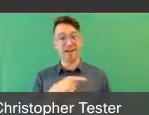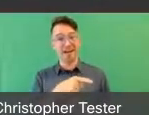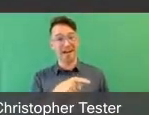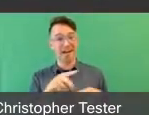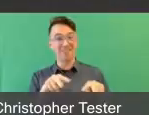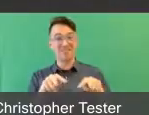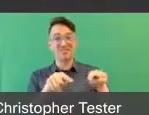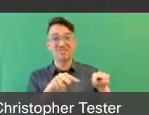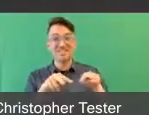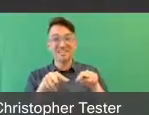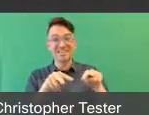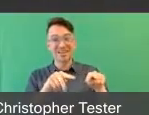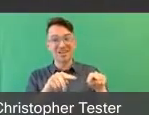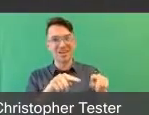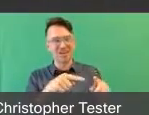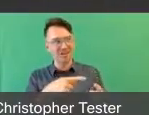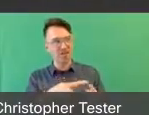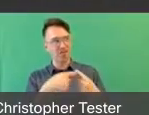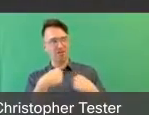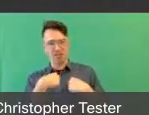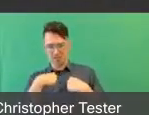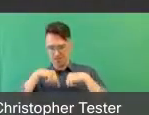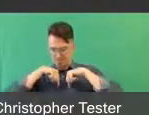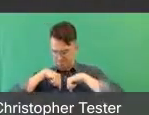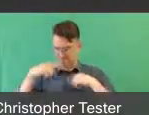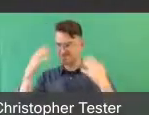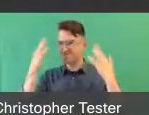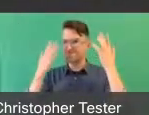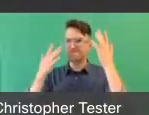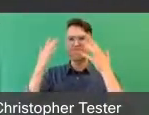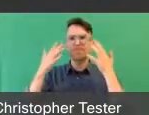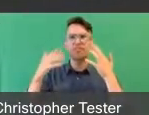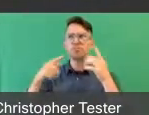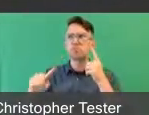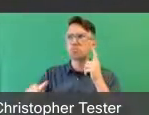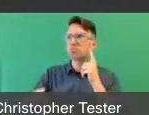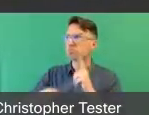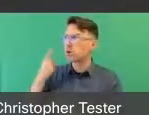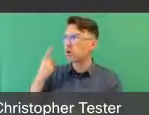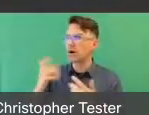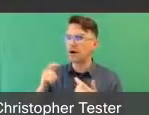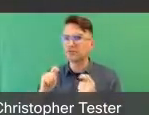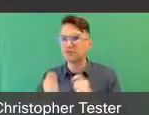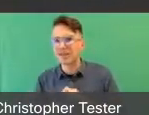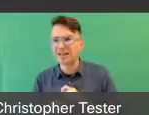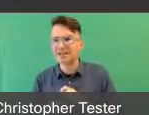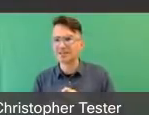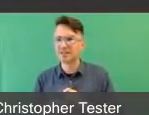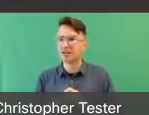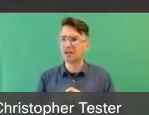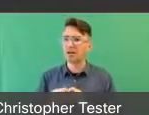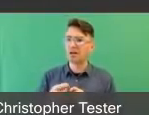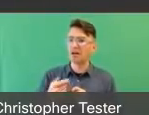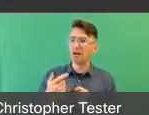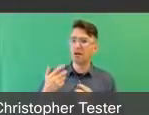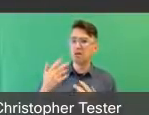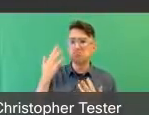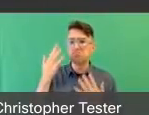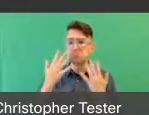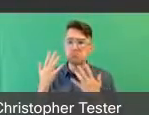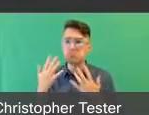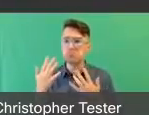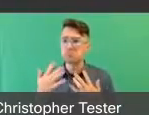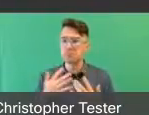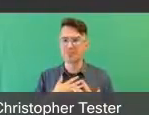or meaningful. And what matters the most is our attitude. And now I'd like to introduce Her Majesty Queen Matilda of